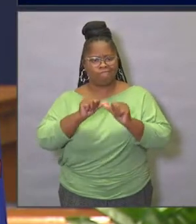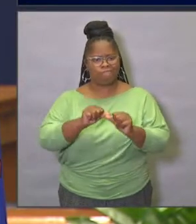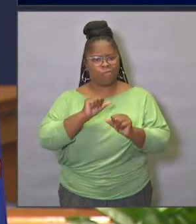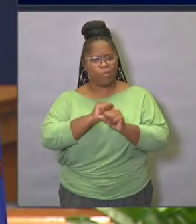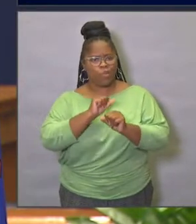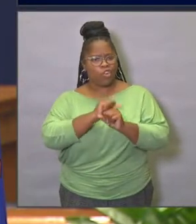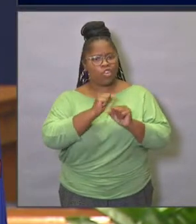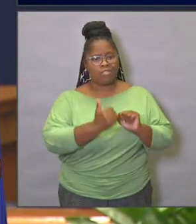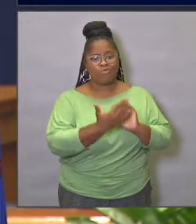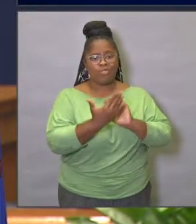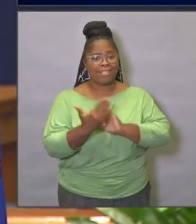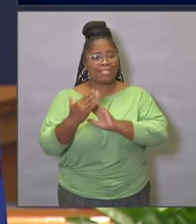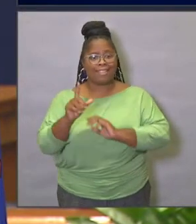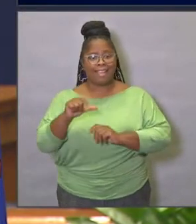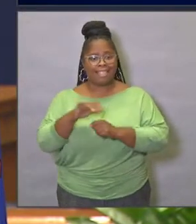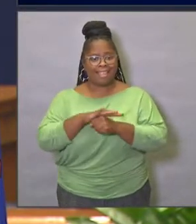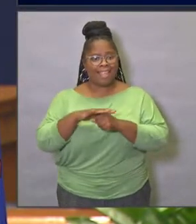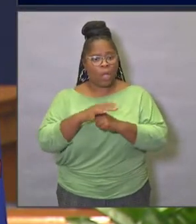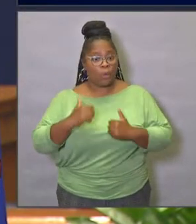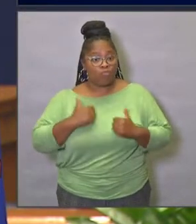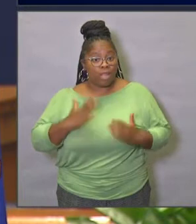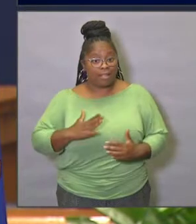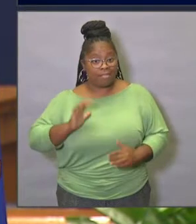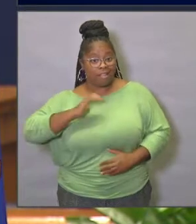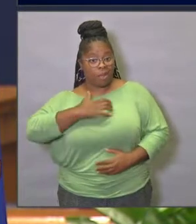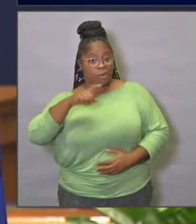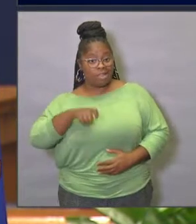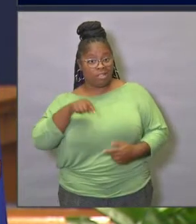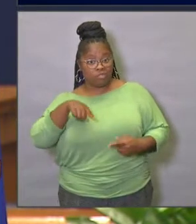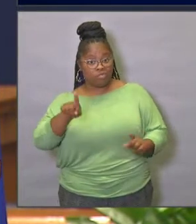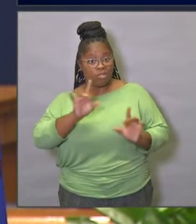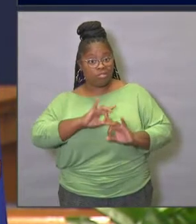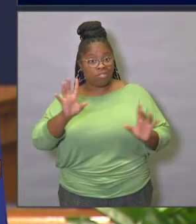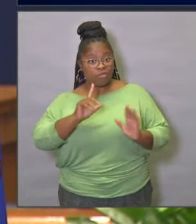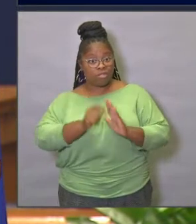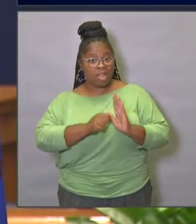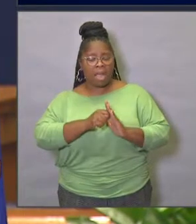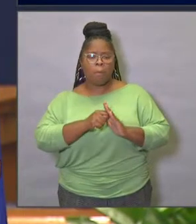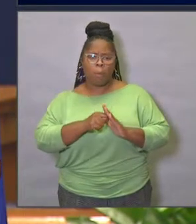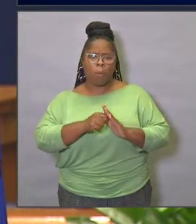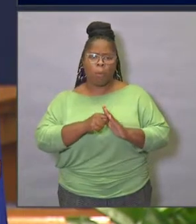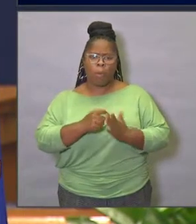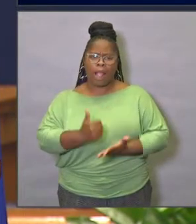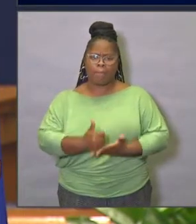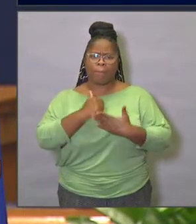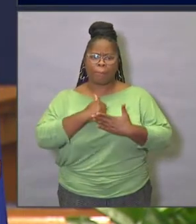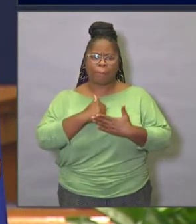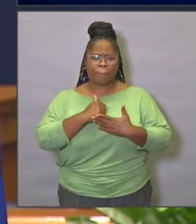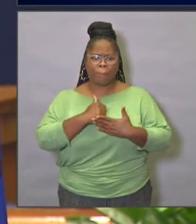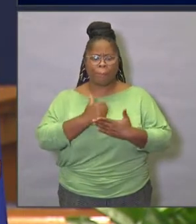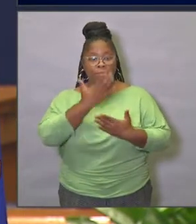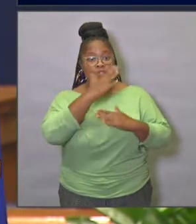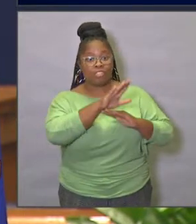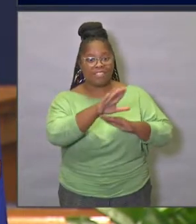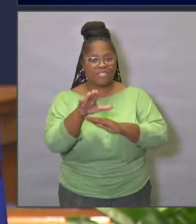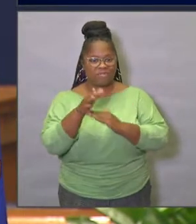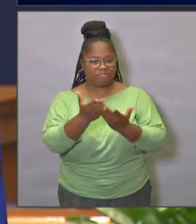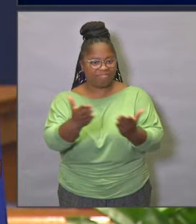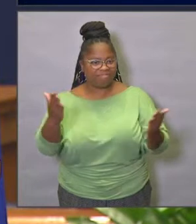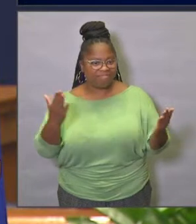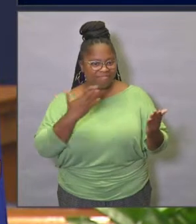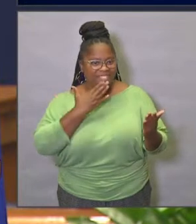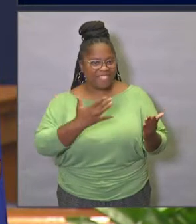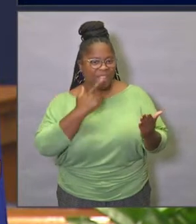of LA County residents during this very difficult time has made a huge difference. And good afternoon, everyone. Thank you for